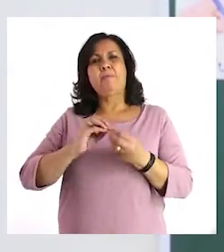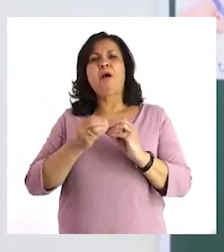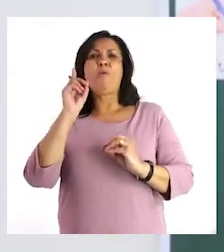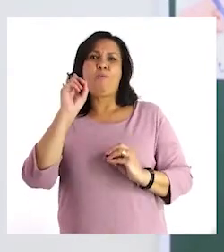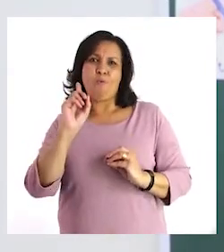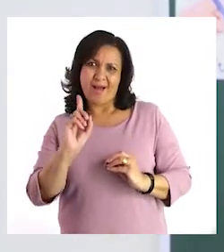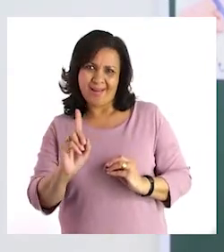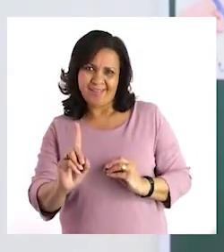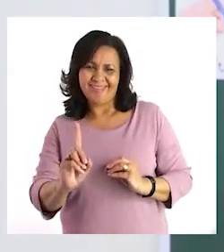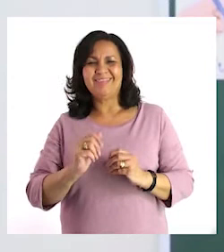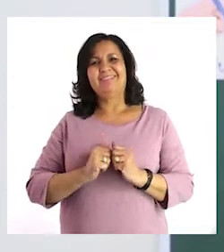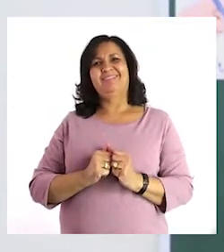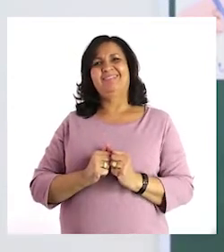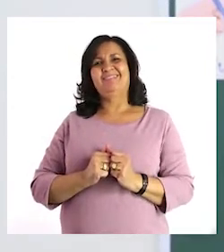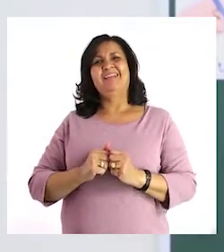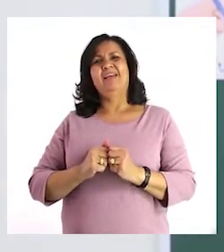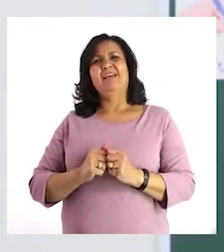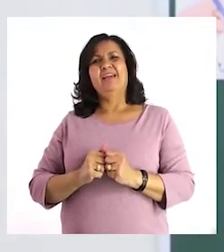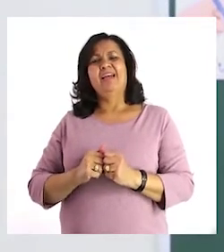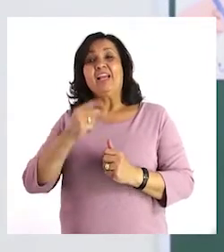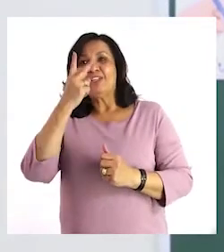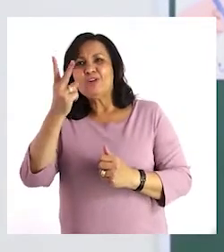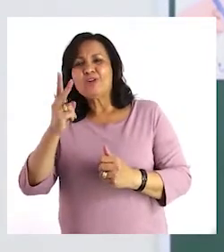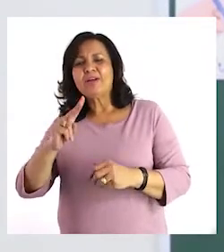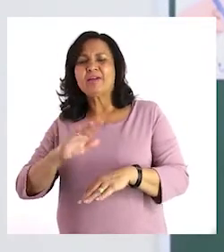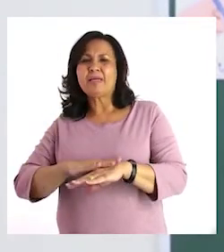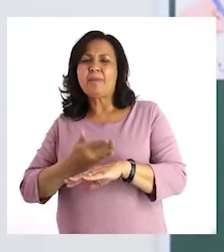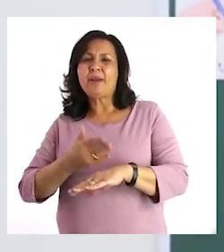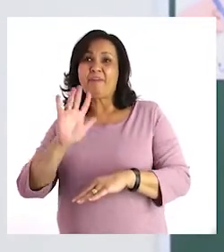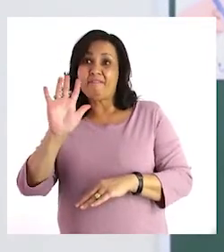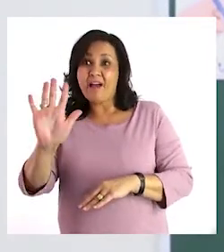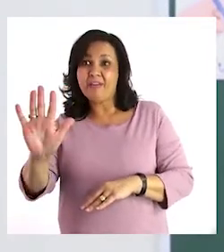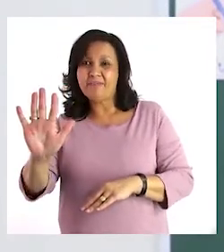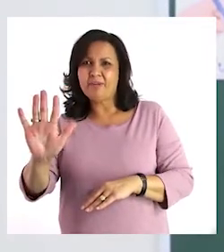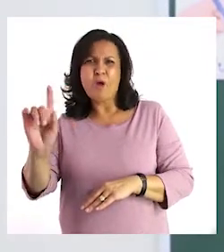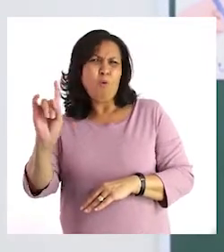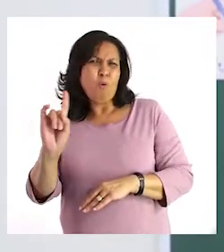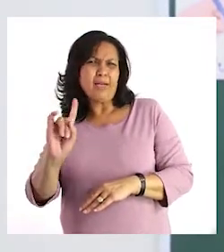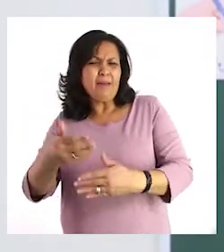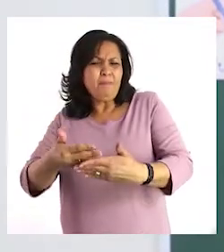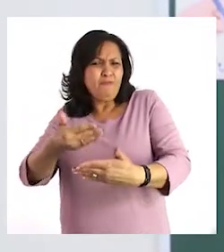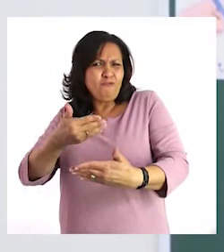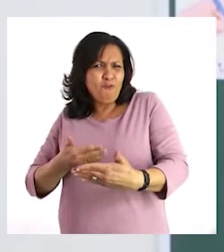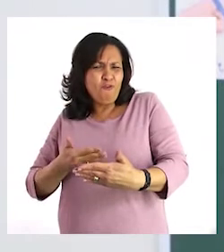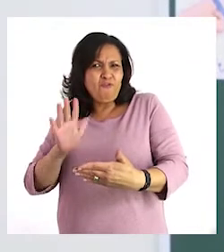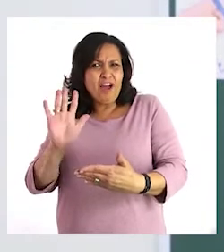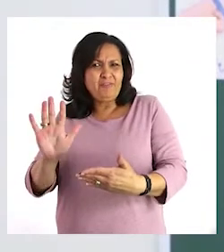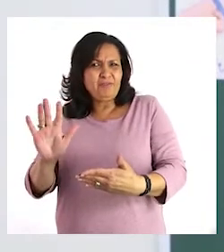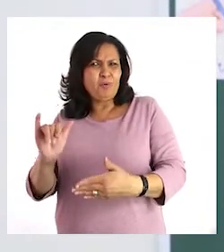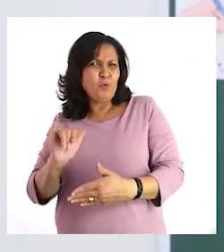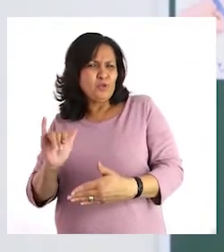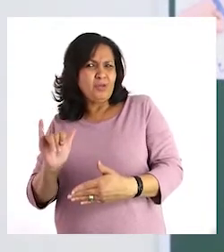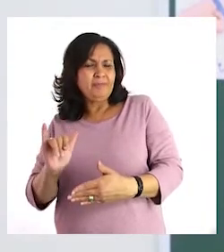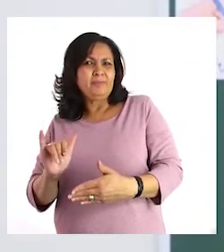number 1. Let's look at number 5. If we think of what previous number comes before 5,